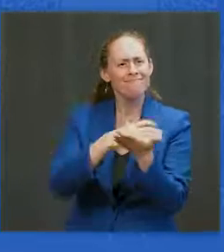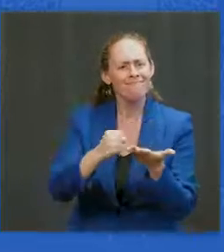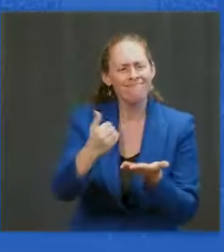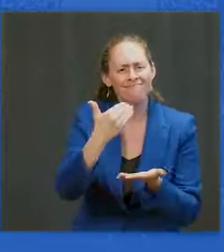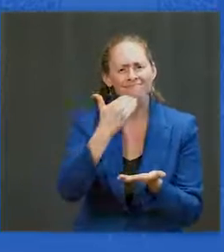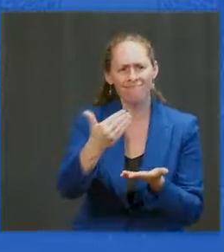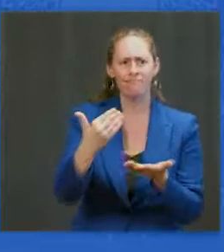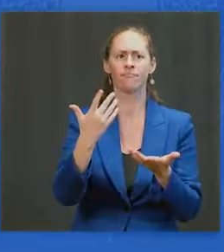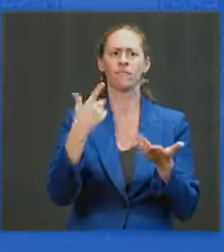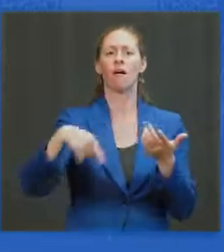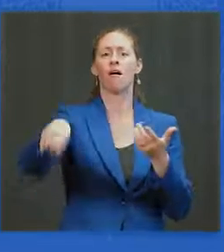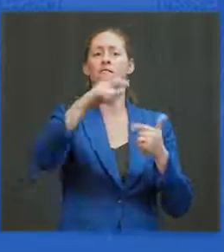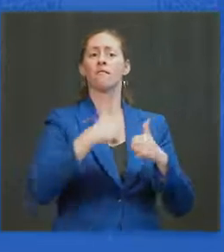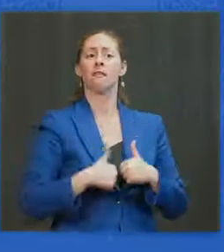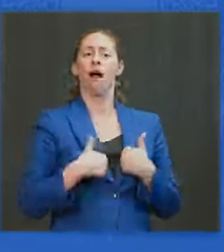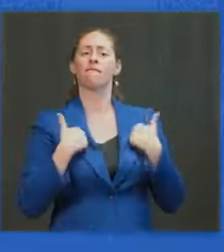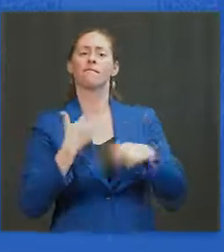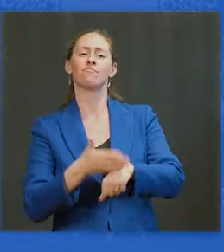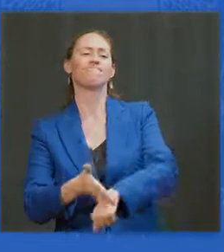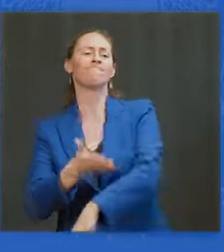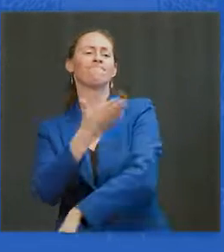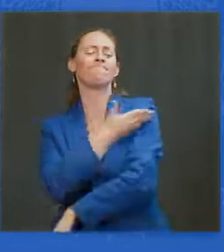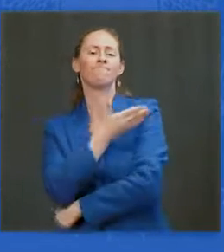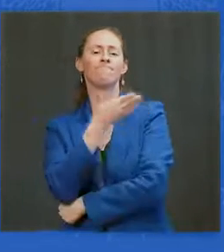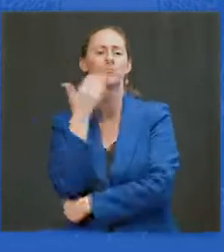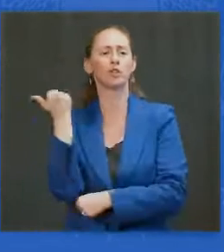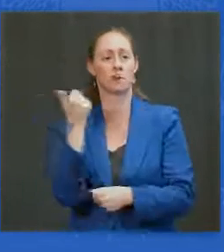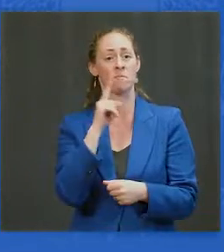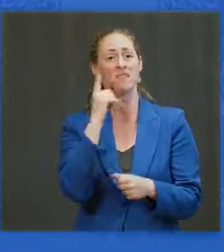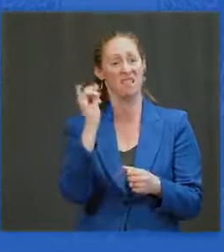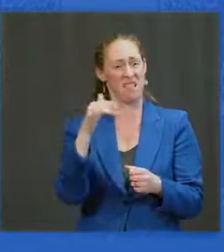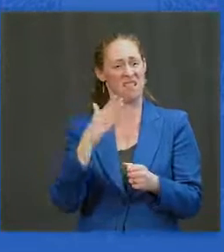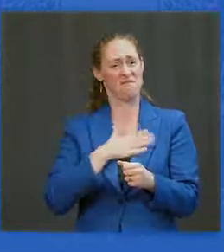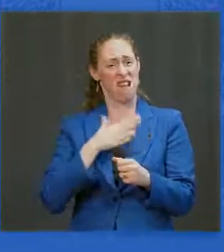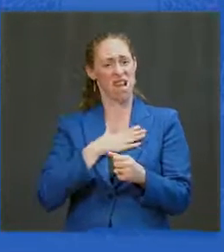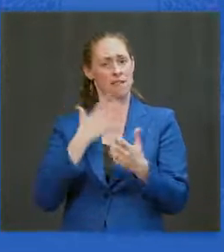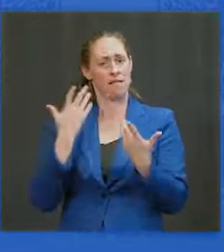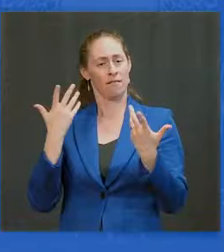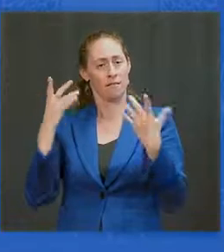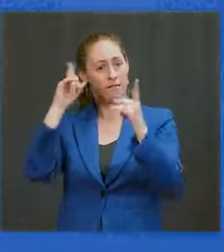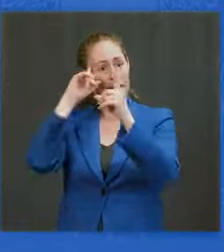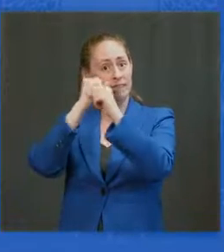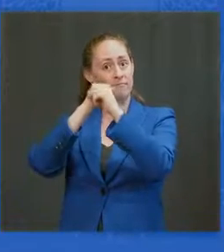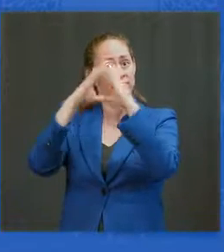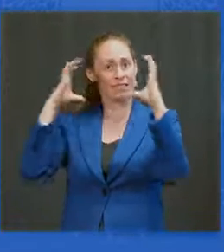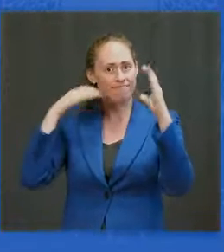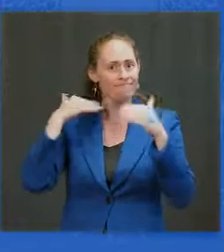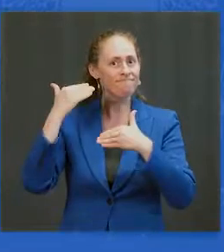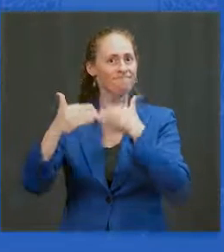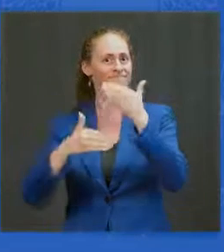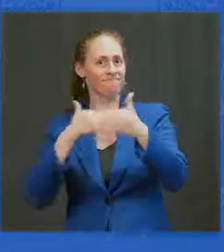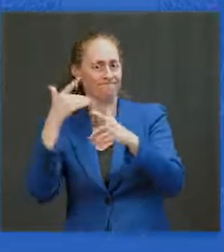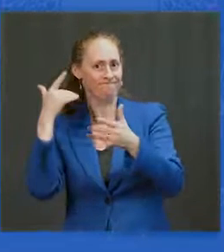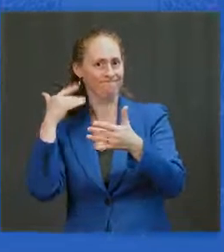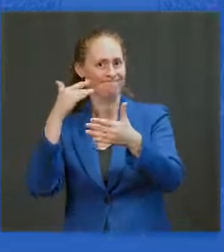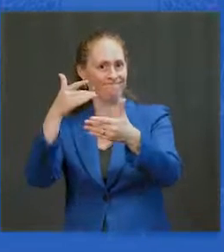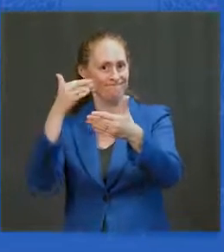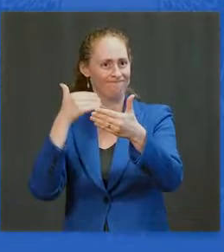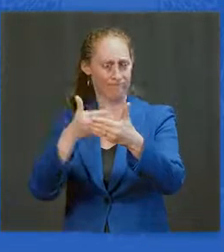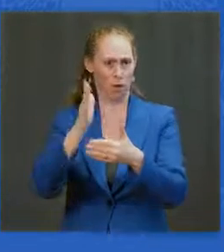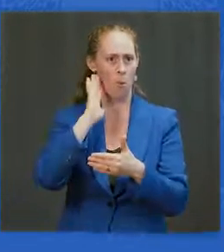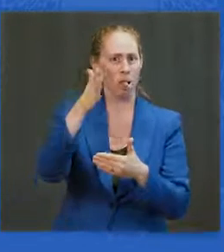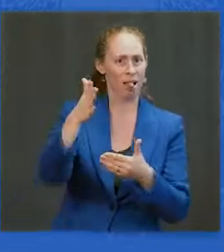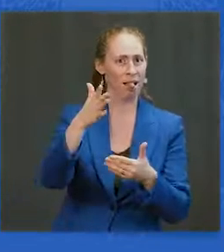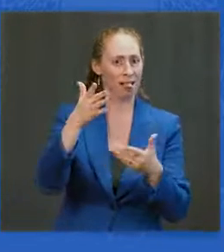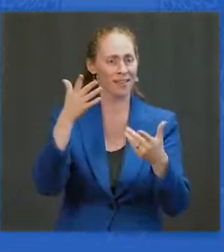my view, we're a step closer to truly investing in the American people, positioning our economy for long-term growth,